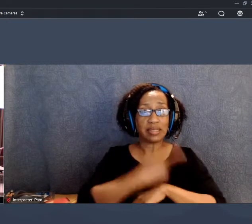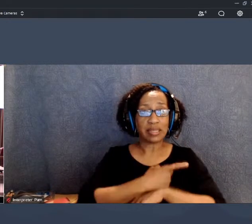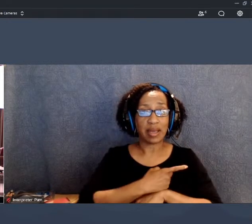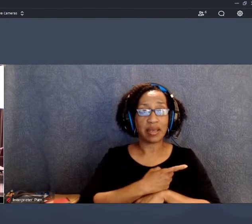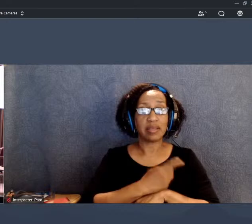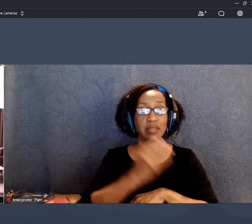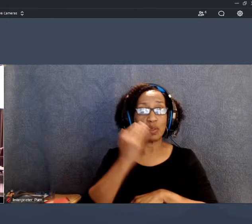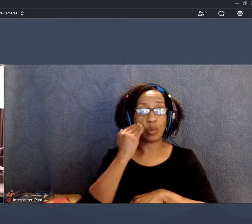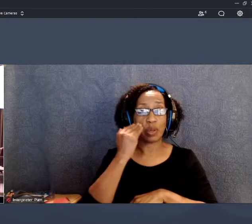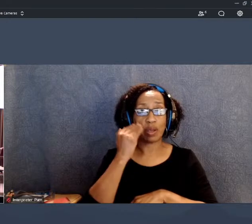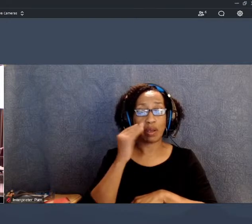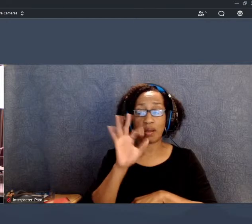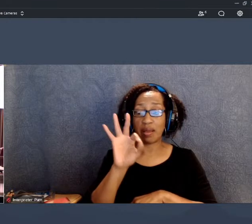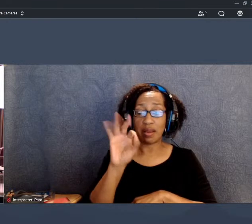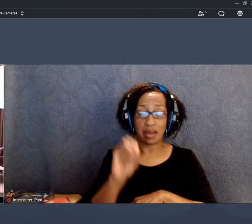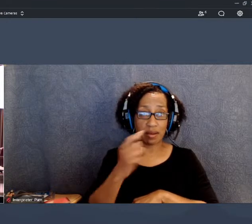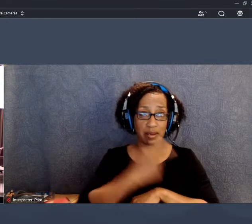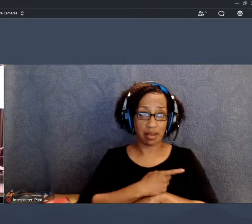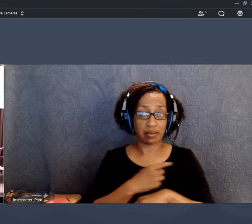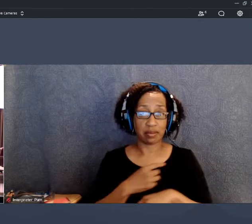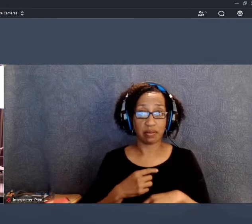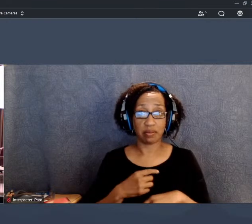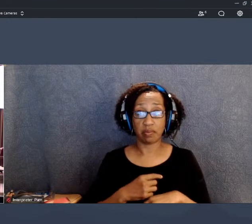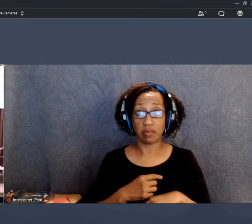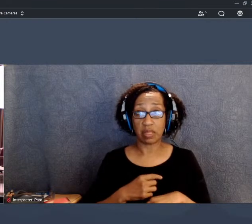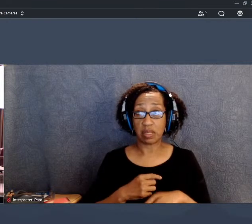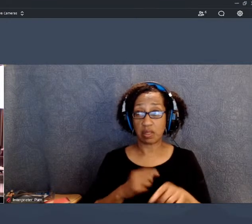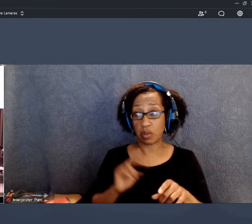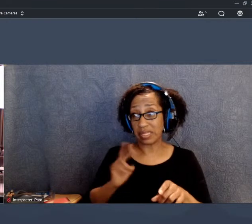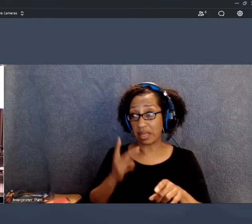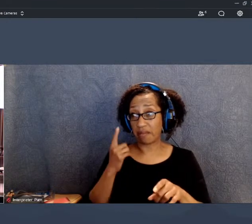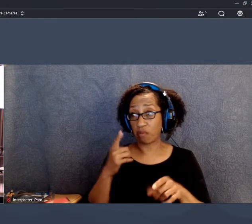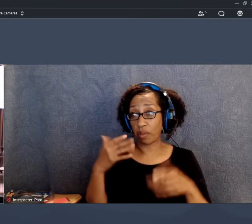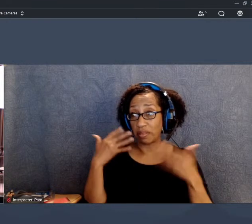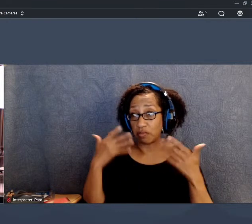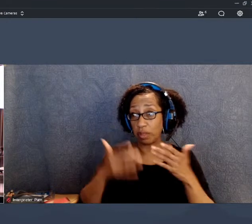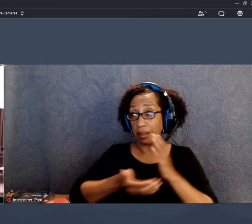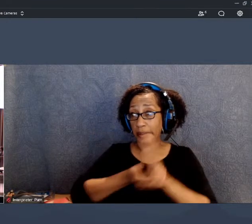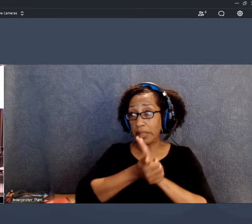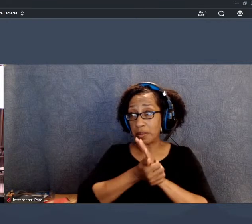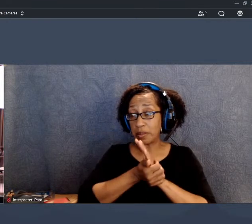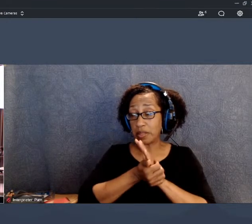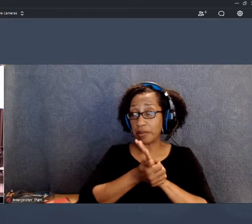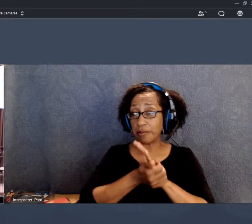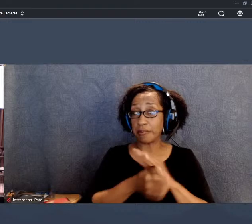90 days. Do we have a second for this friendly amendment?